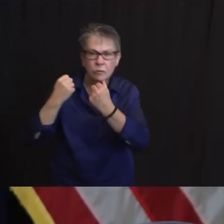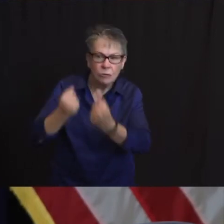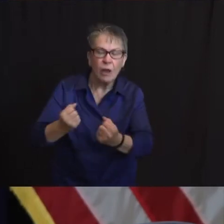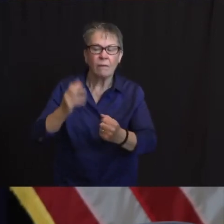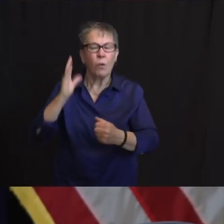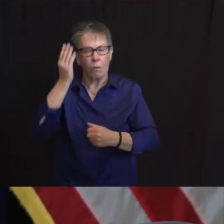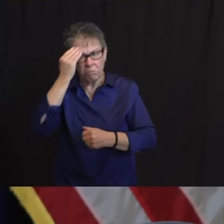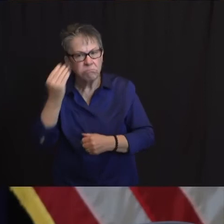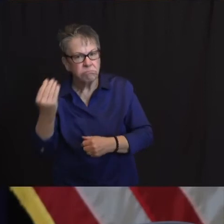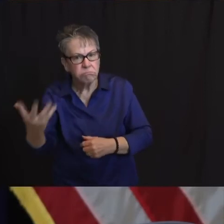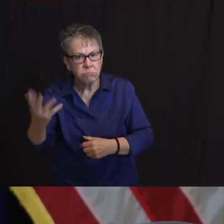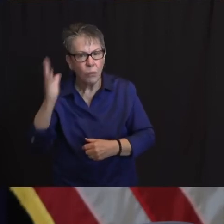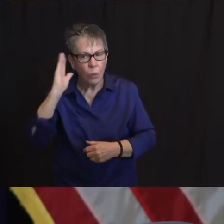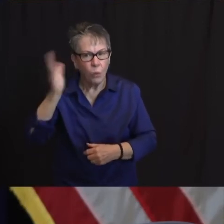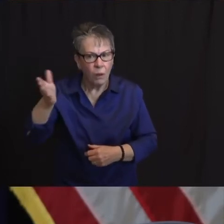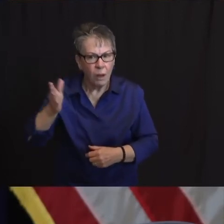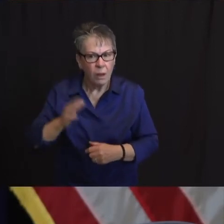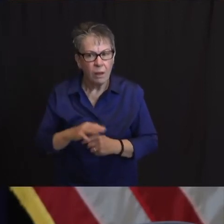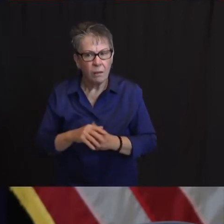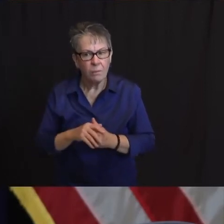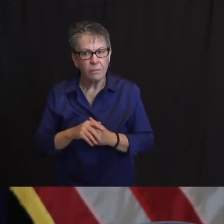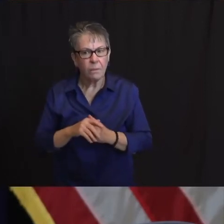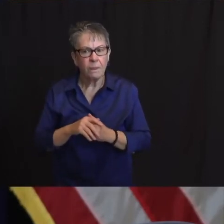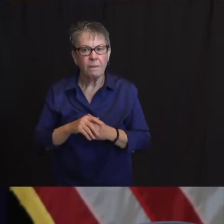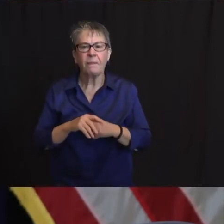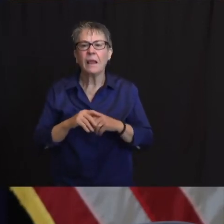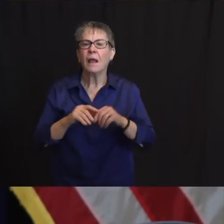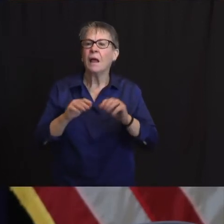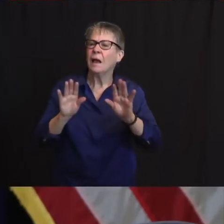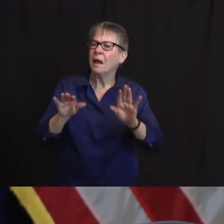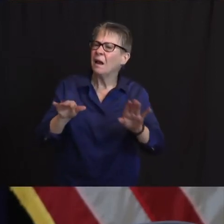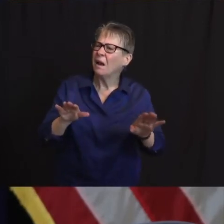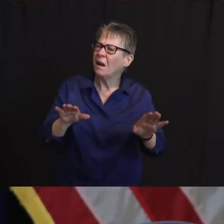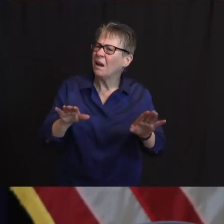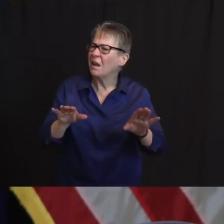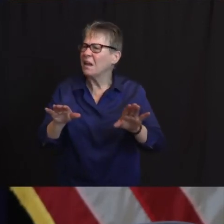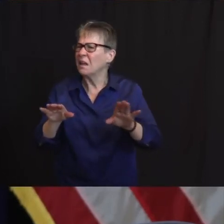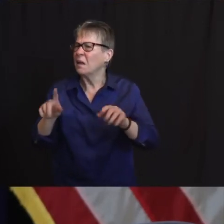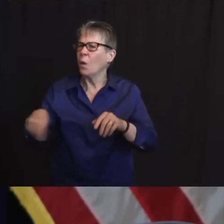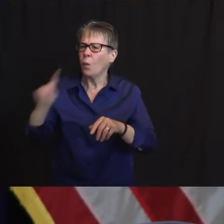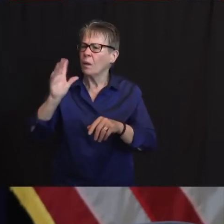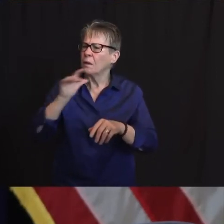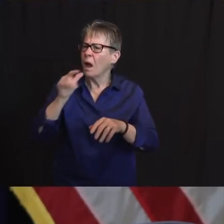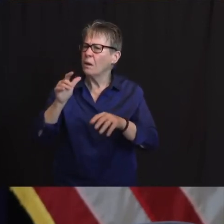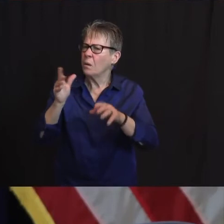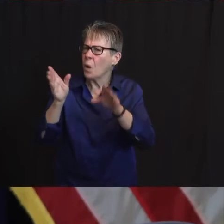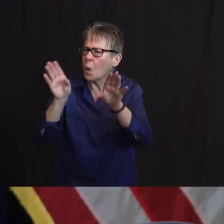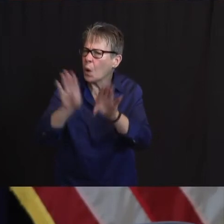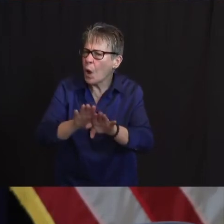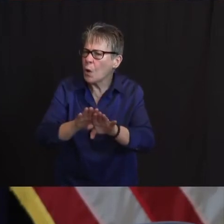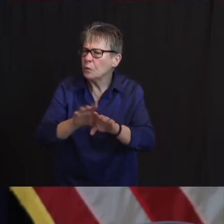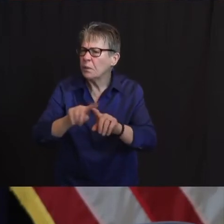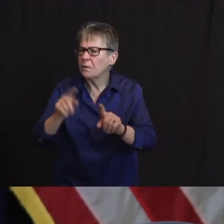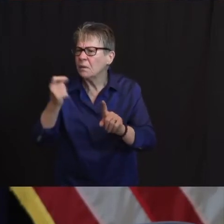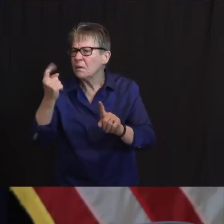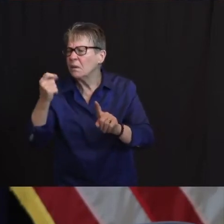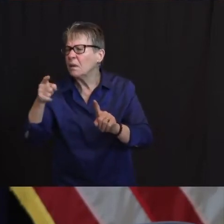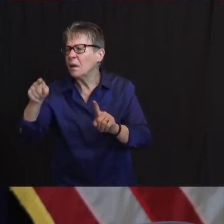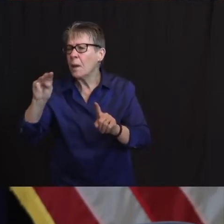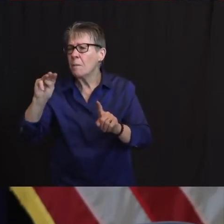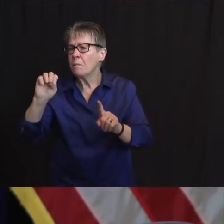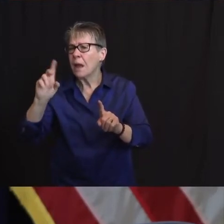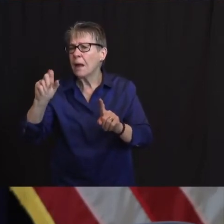think any are closing due to weather, although the Meadowlands Bergen site was already not scheduled to open just due to the vaccine allocation.